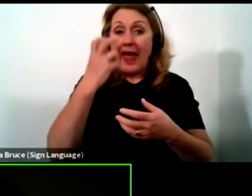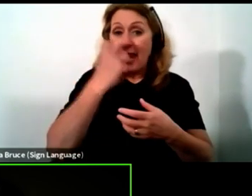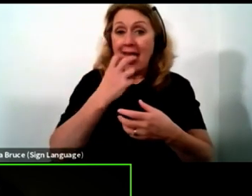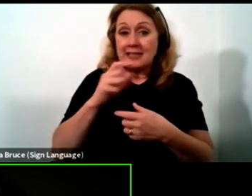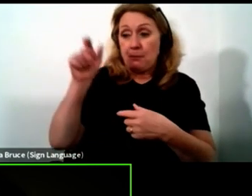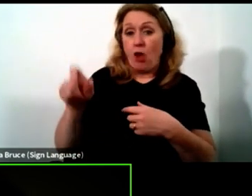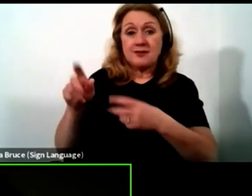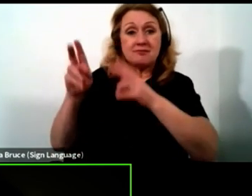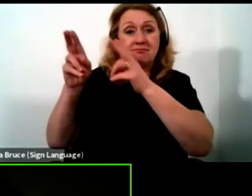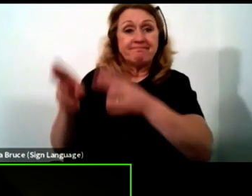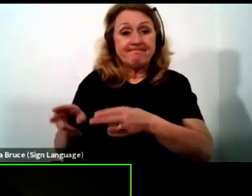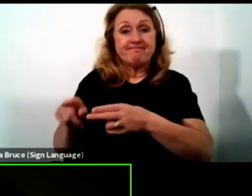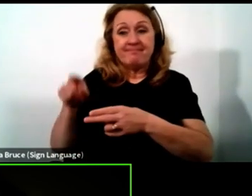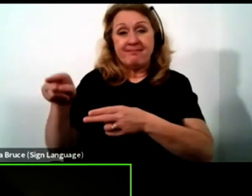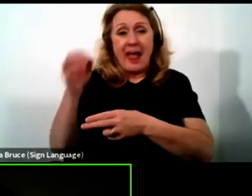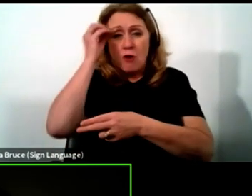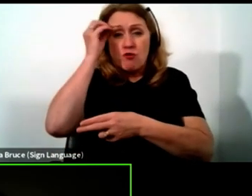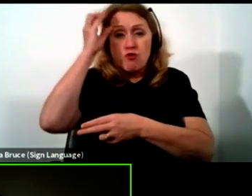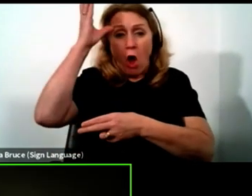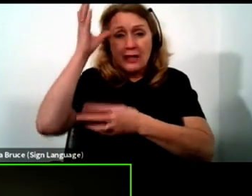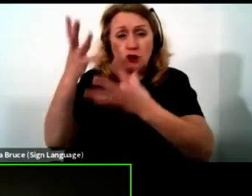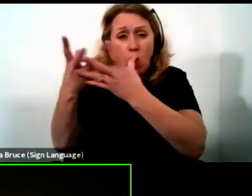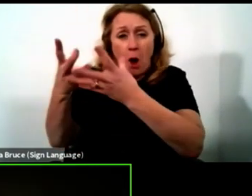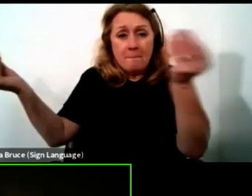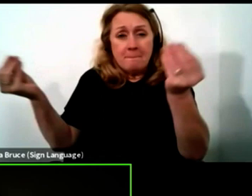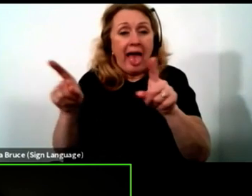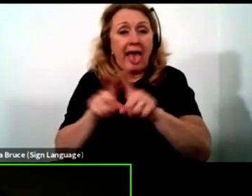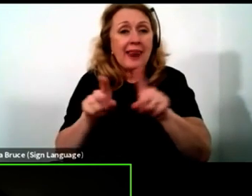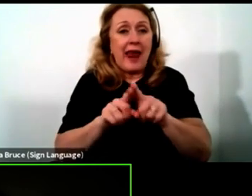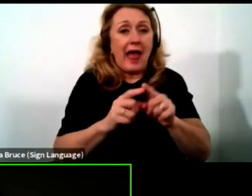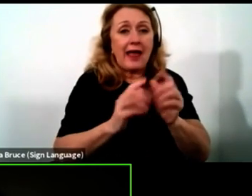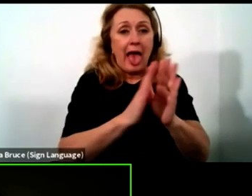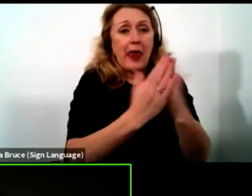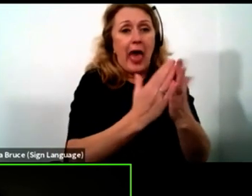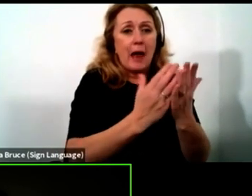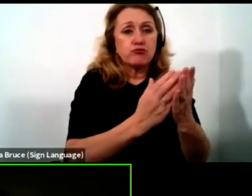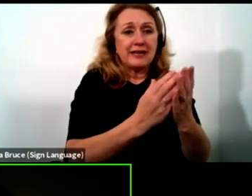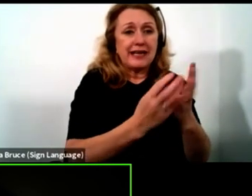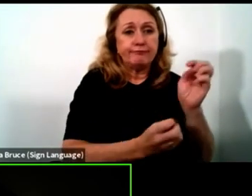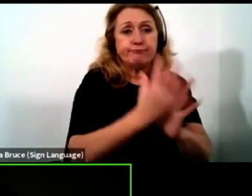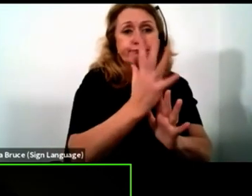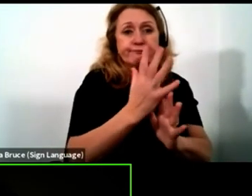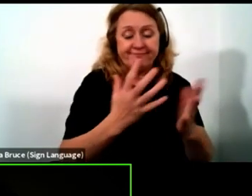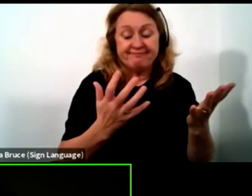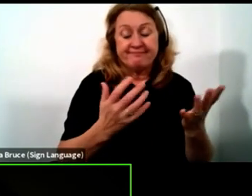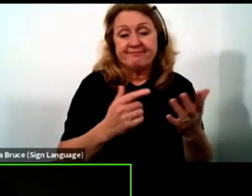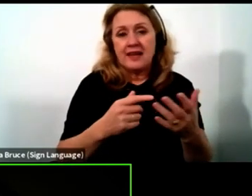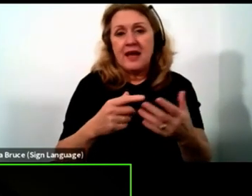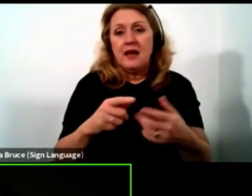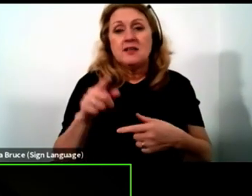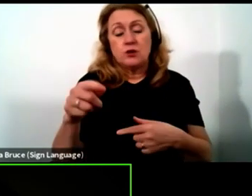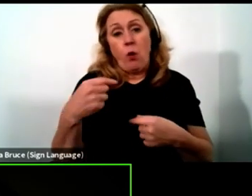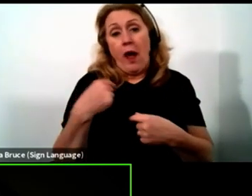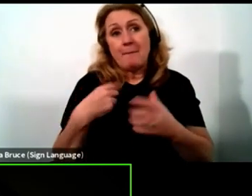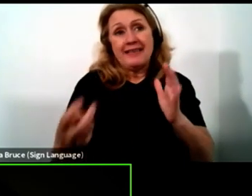passes on, we lose a library. So what I started by doing myself is that I documented.